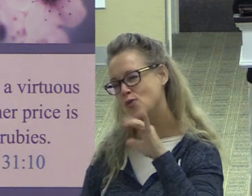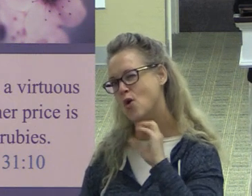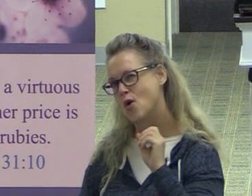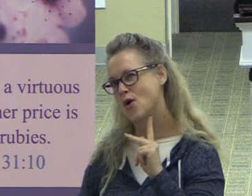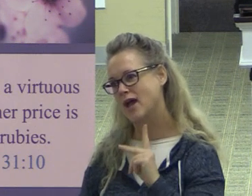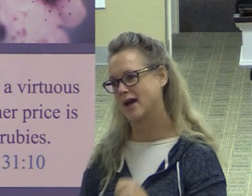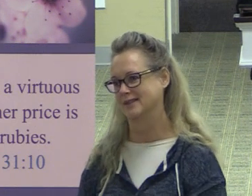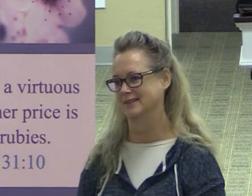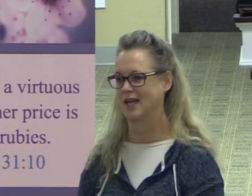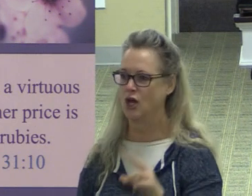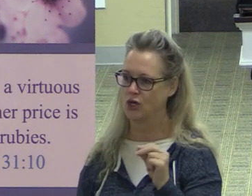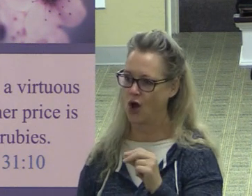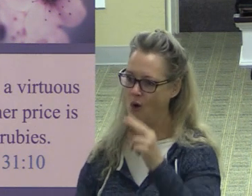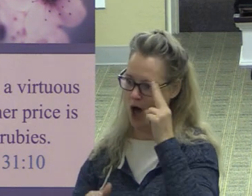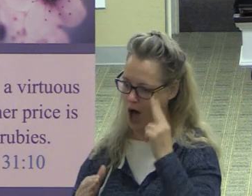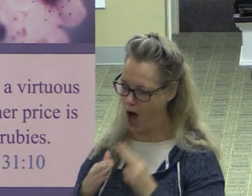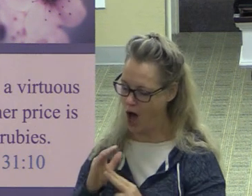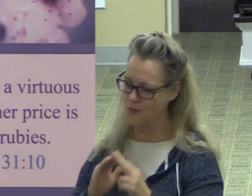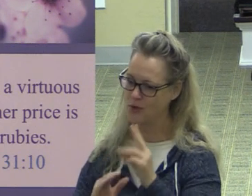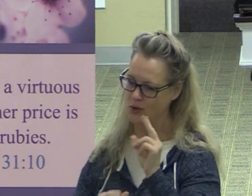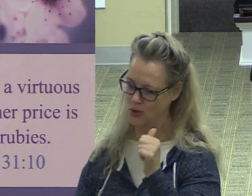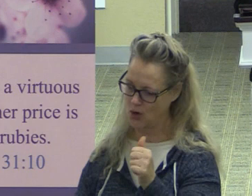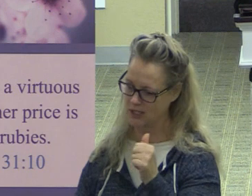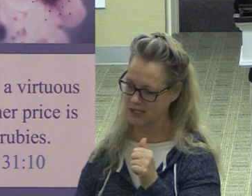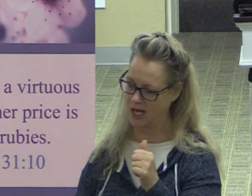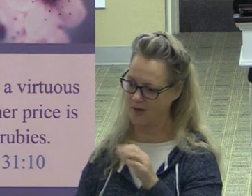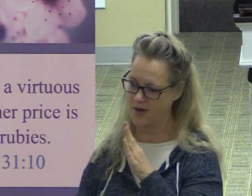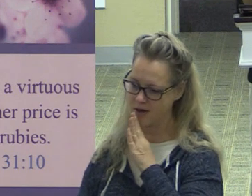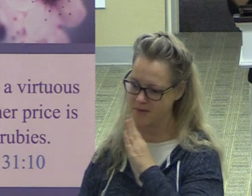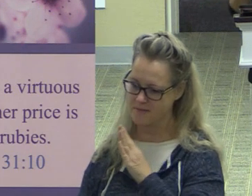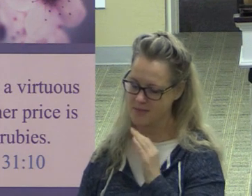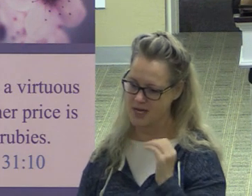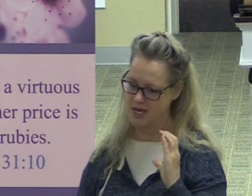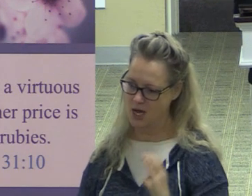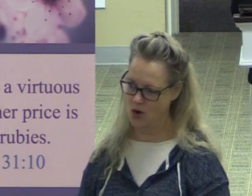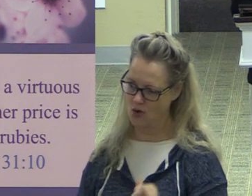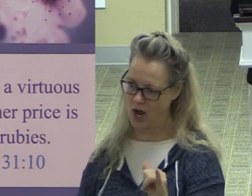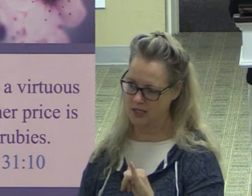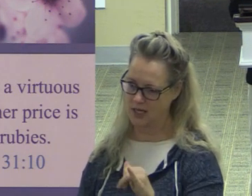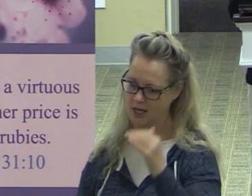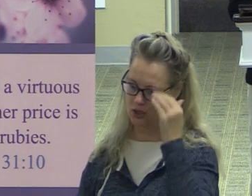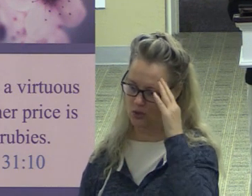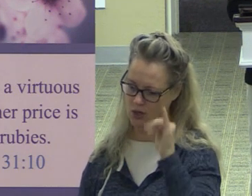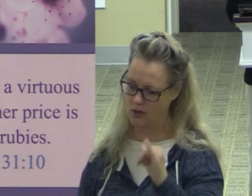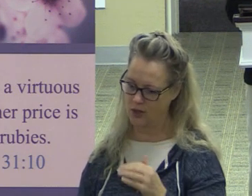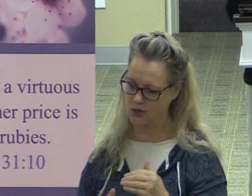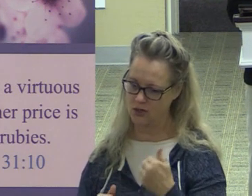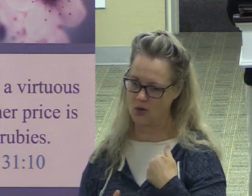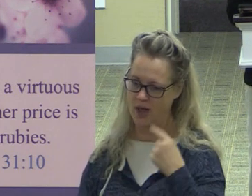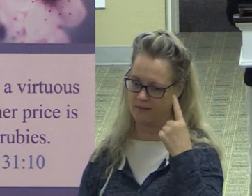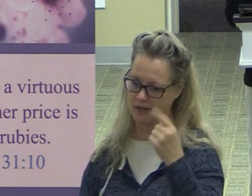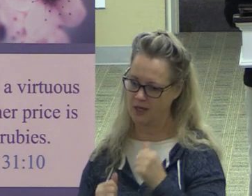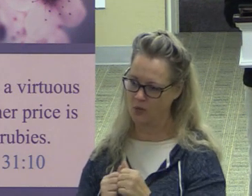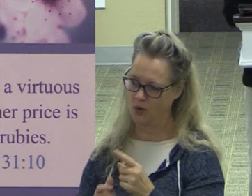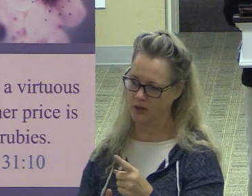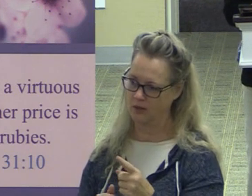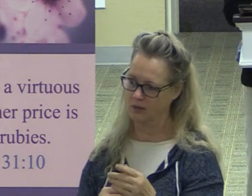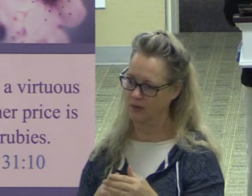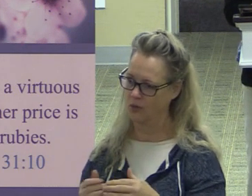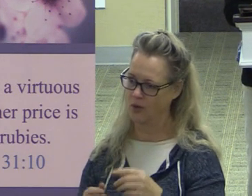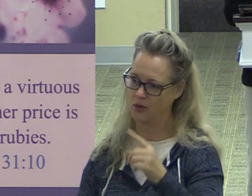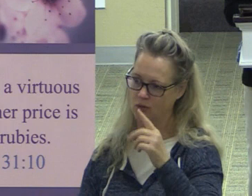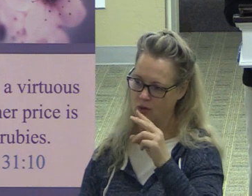humble yourself and be Christ-like and do the right thing. You know you've got him with you, even when there's no one else.